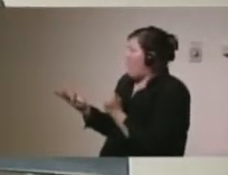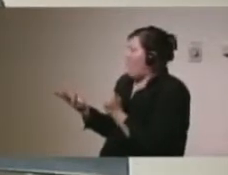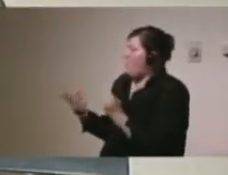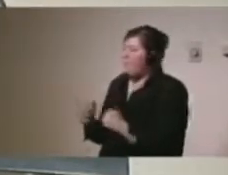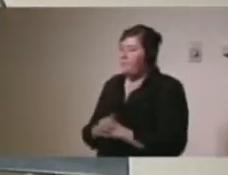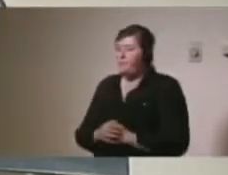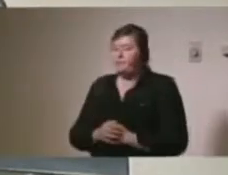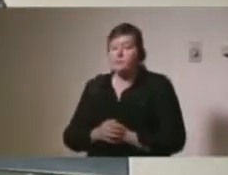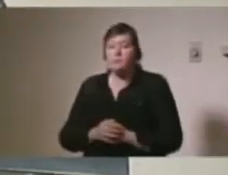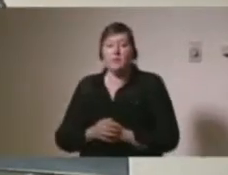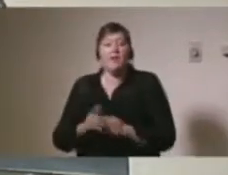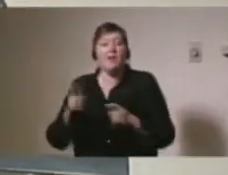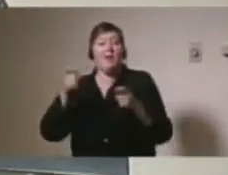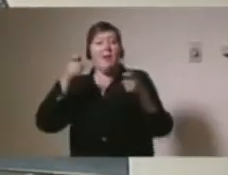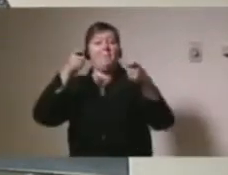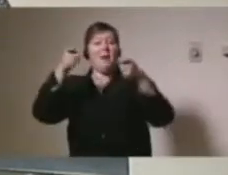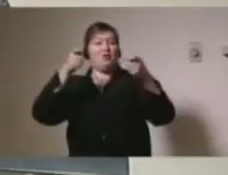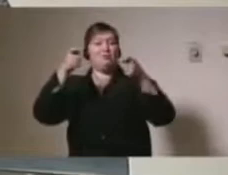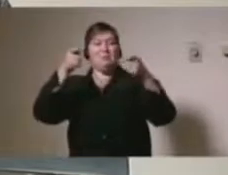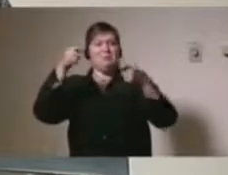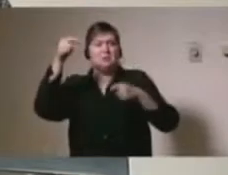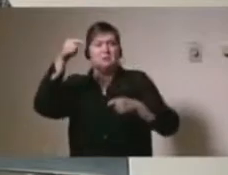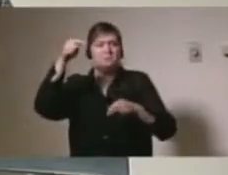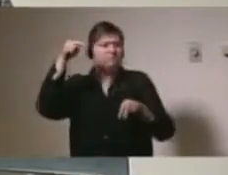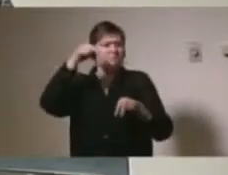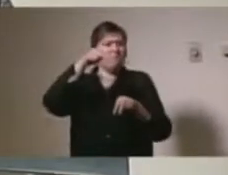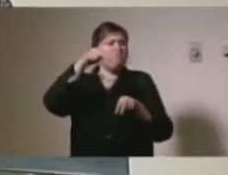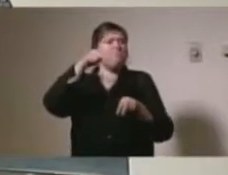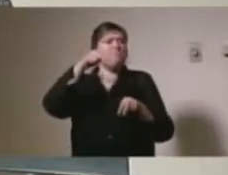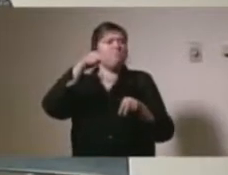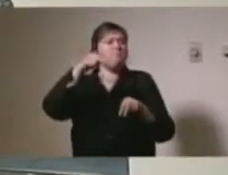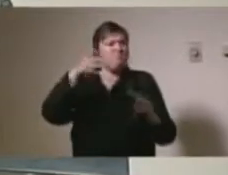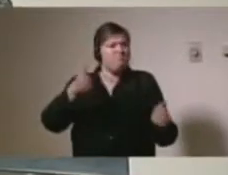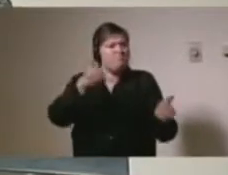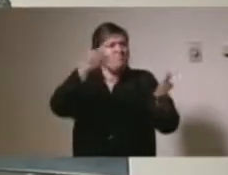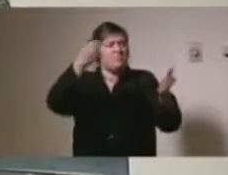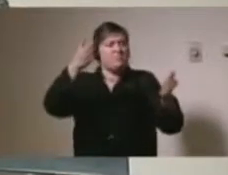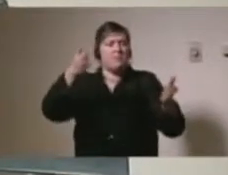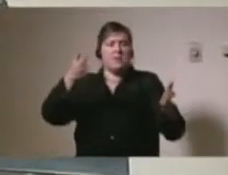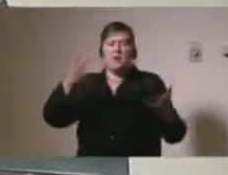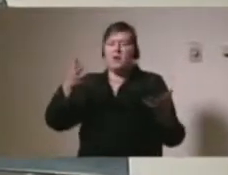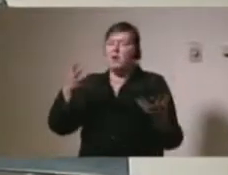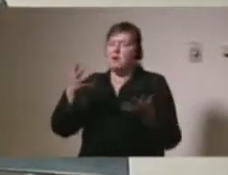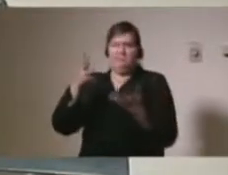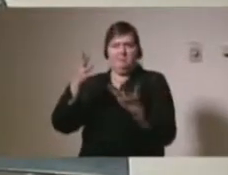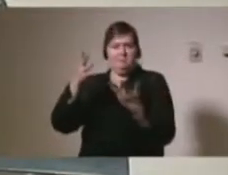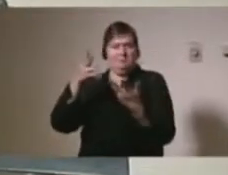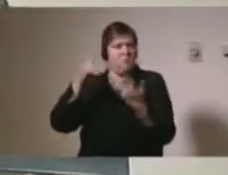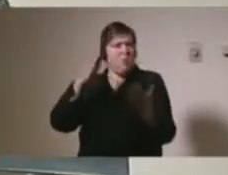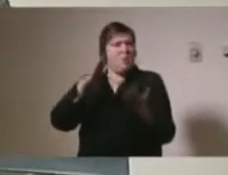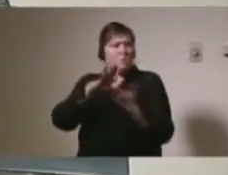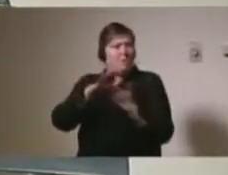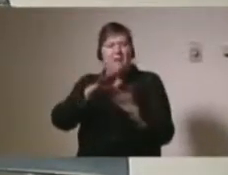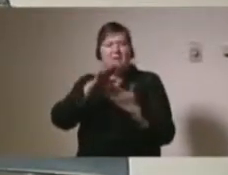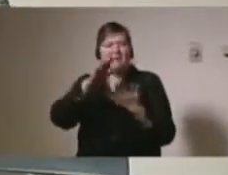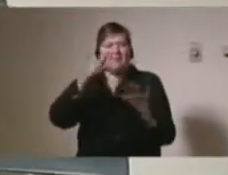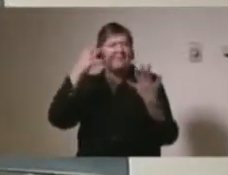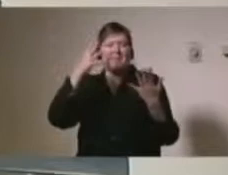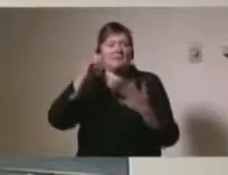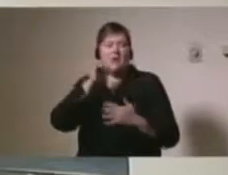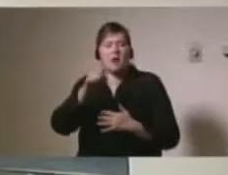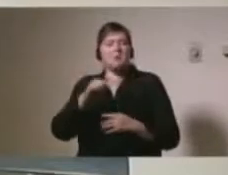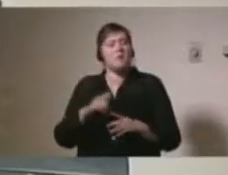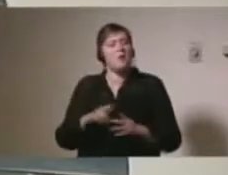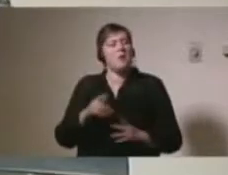Management, of course, is not very humane. So the union is trying to work to fight so that training is more